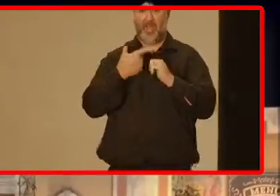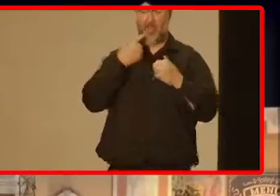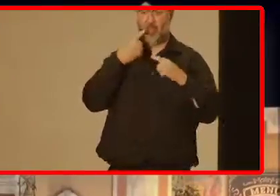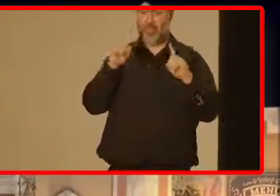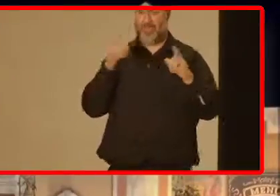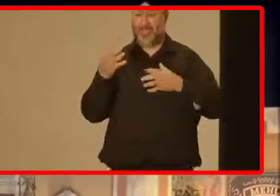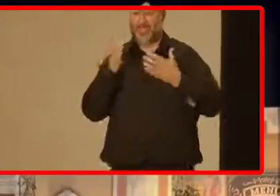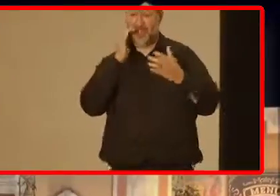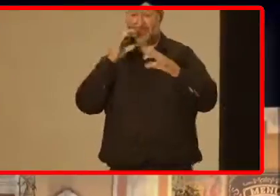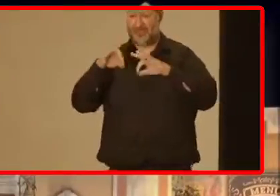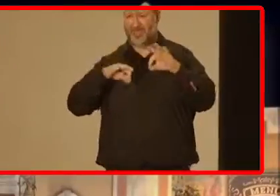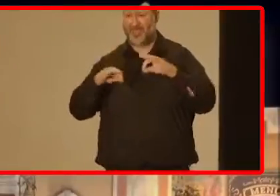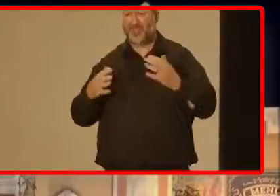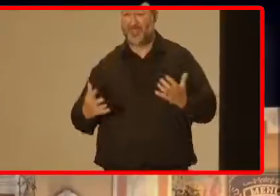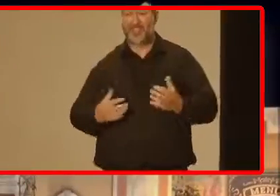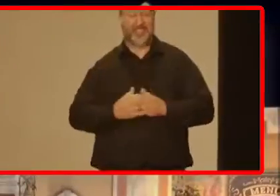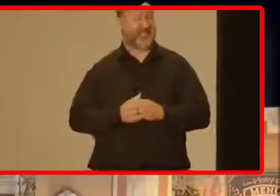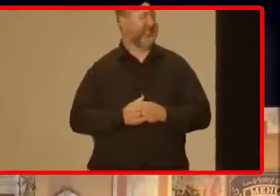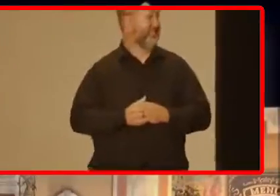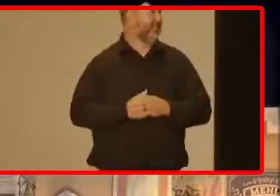work? So,